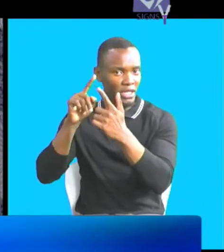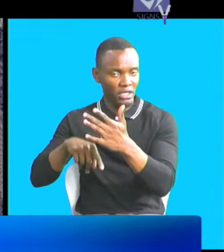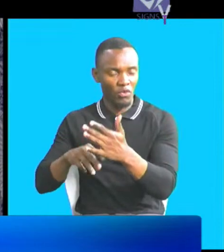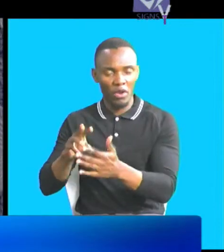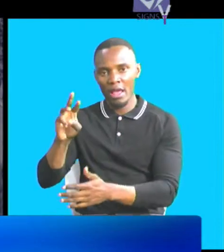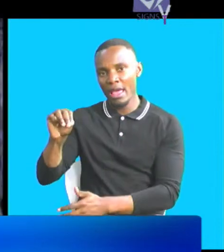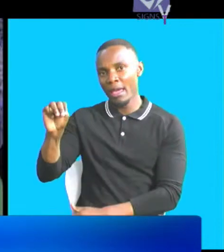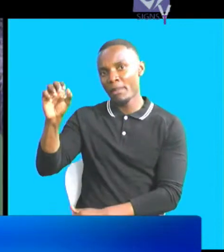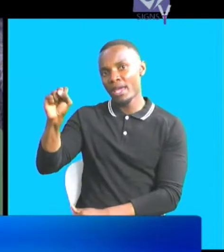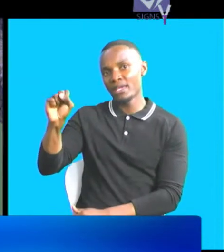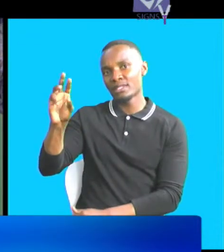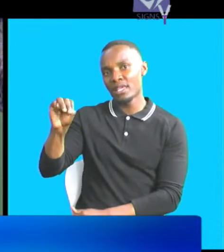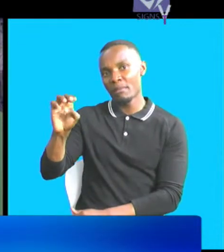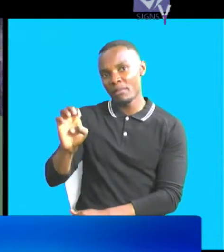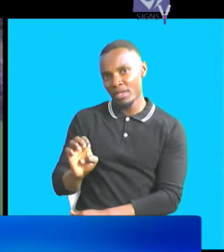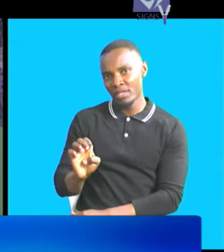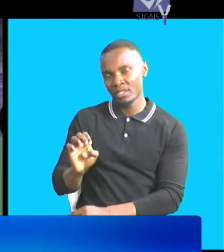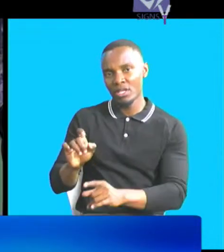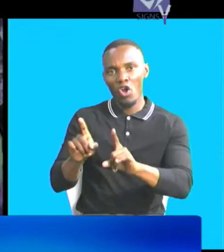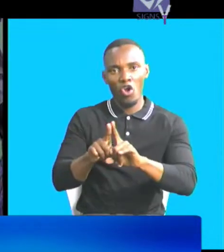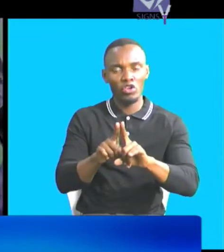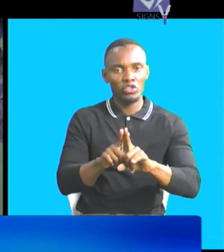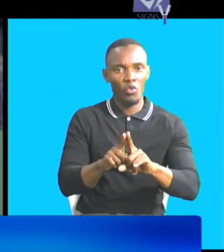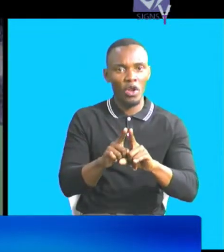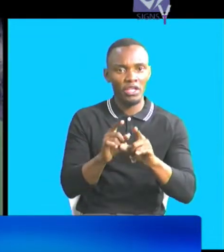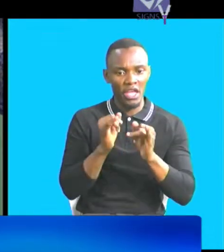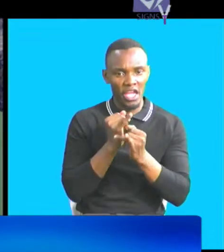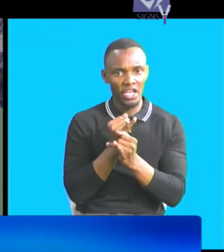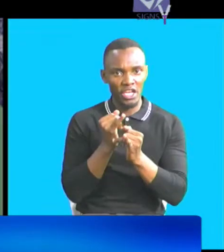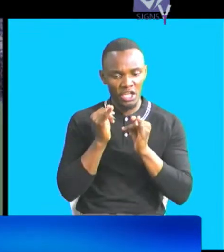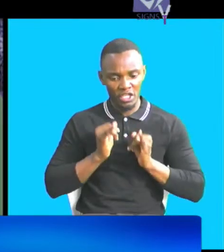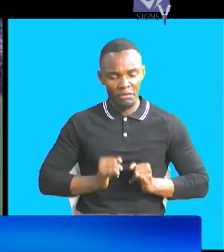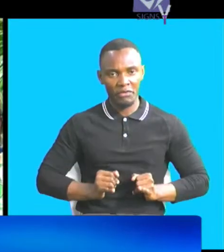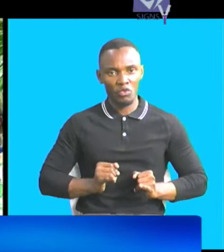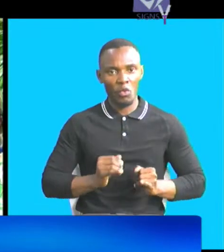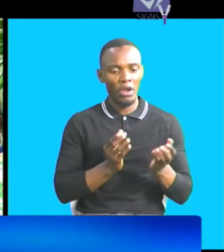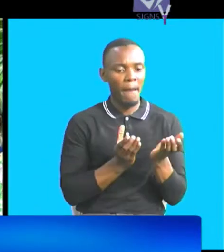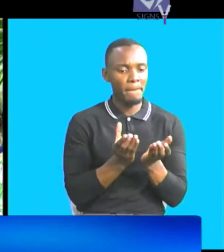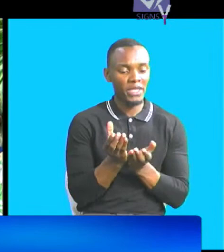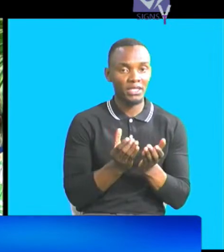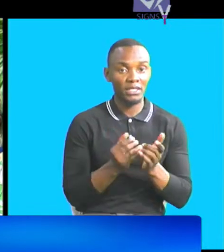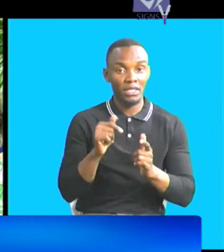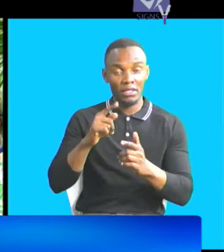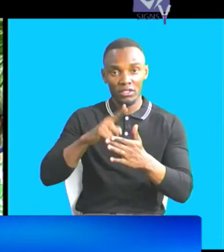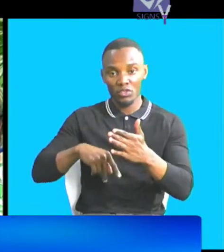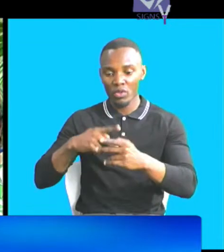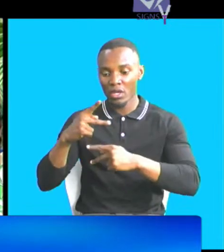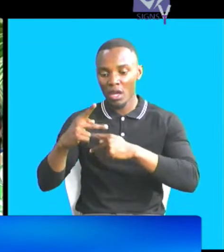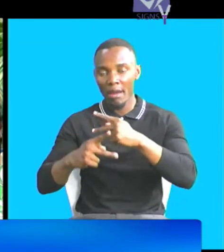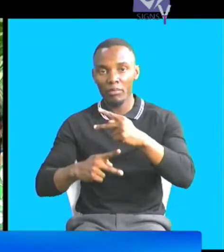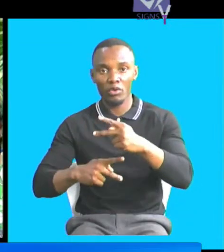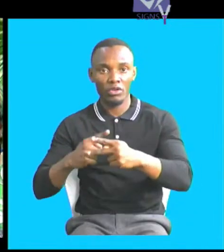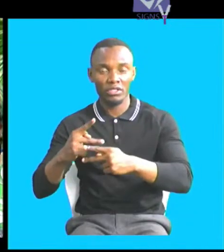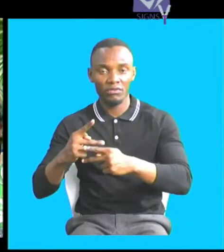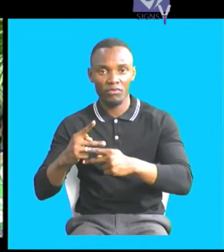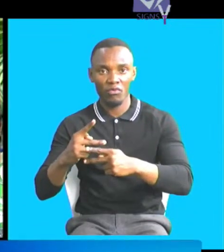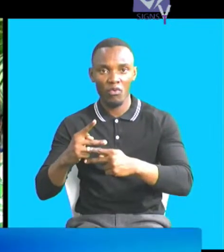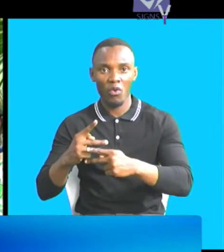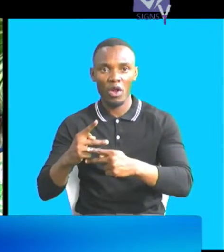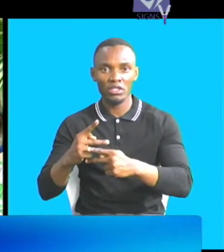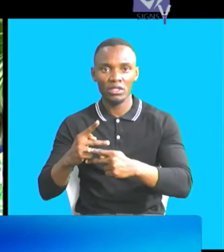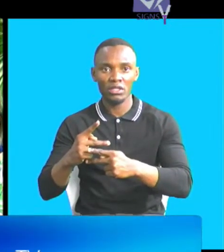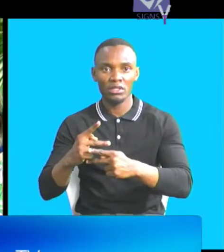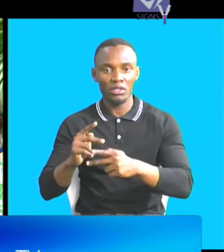and also individual businesses. So it is a progressive drawdown